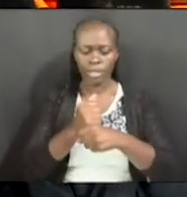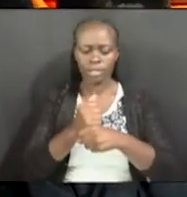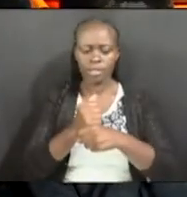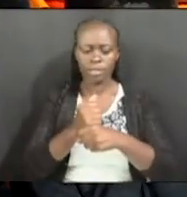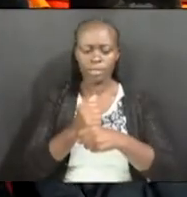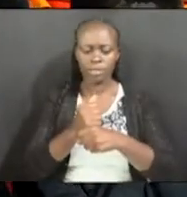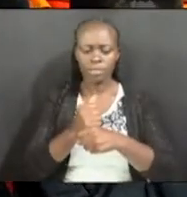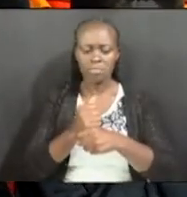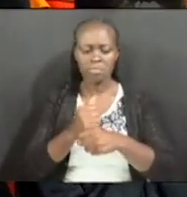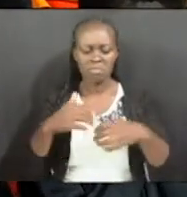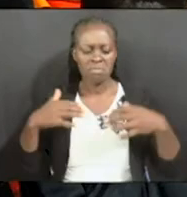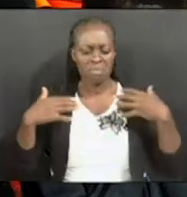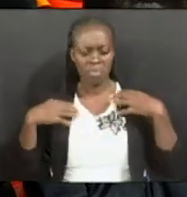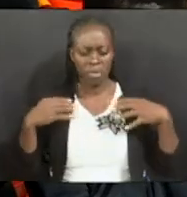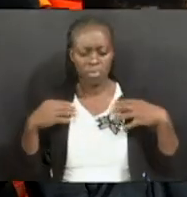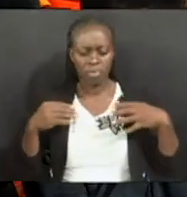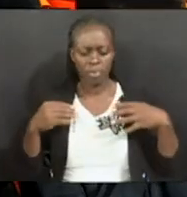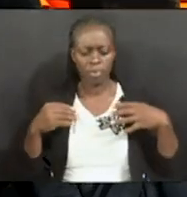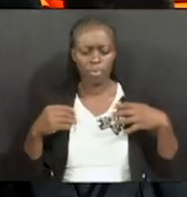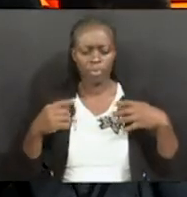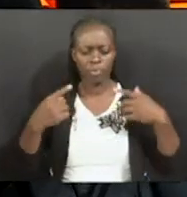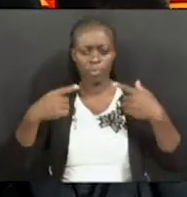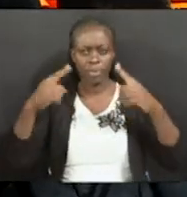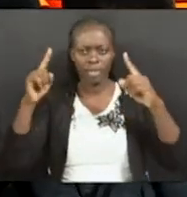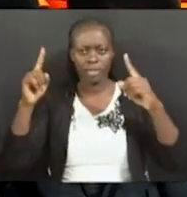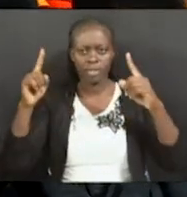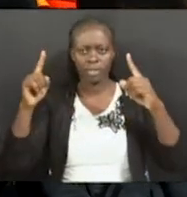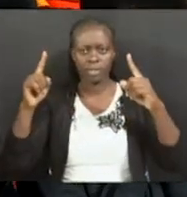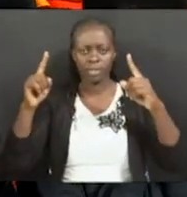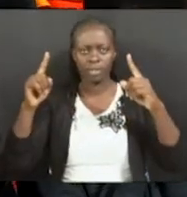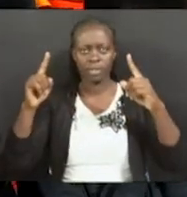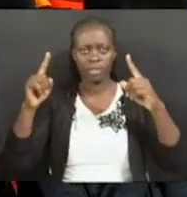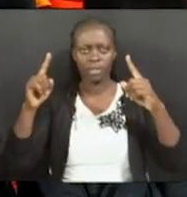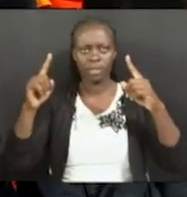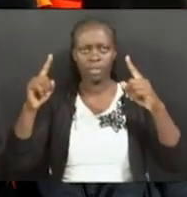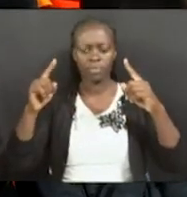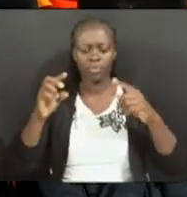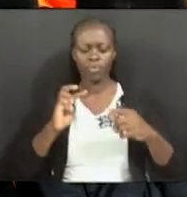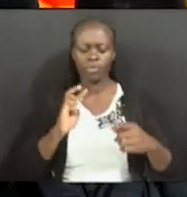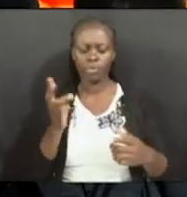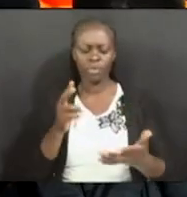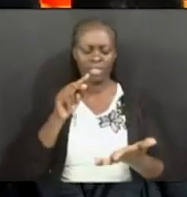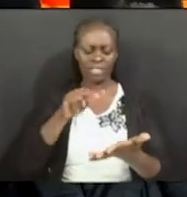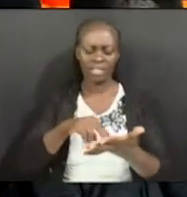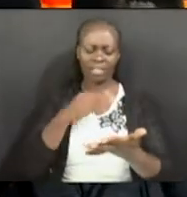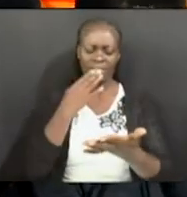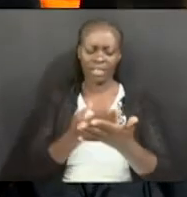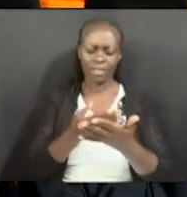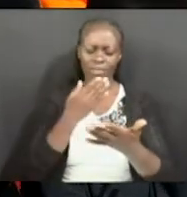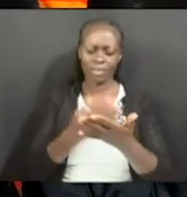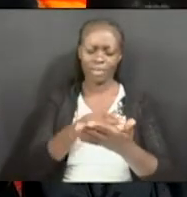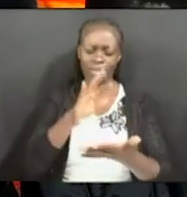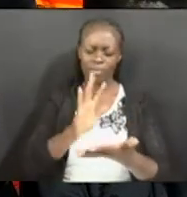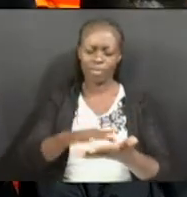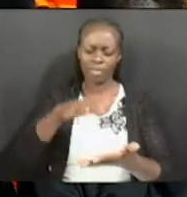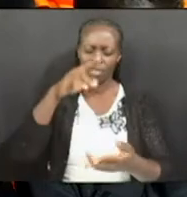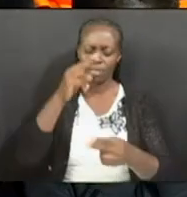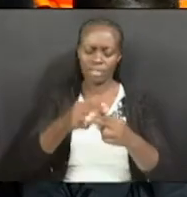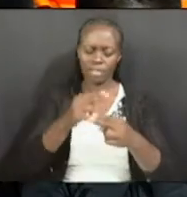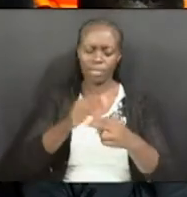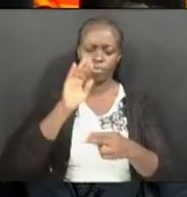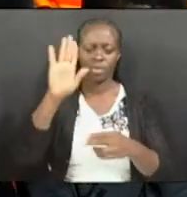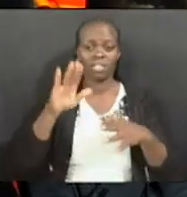nobodies into somebodies. We stand here to thank you and praise your name for how you